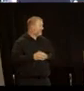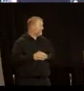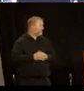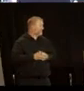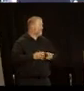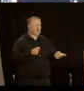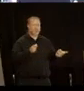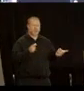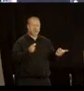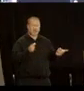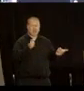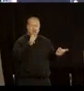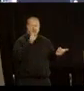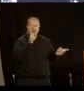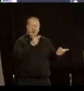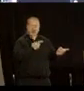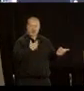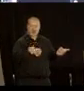Cookie.